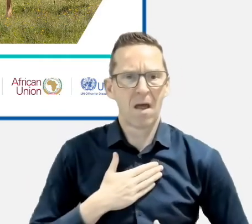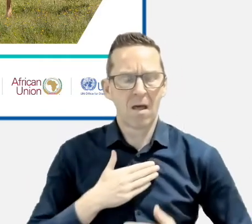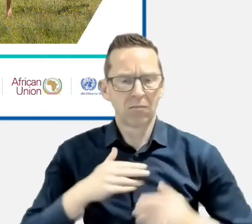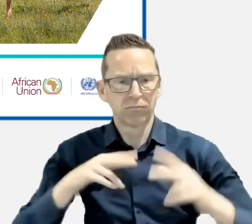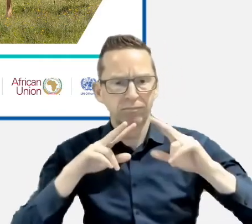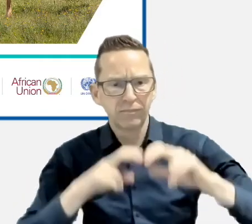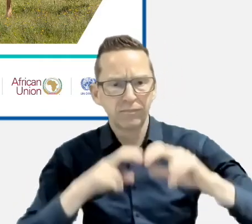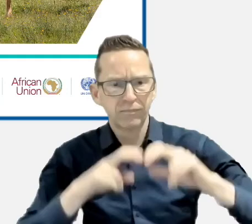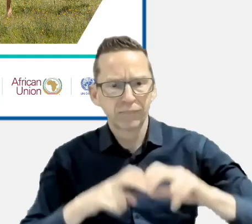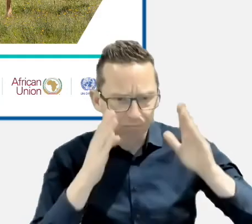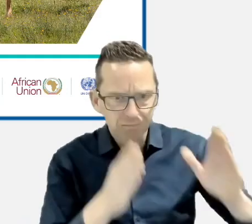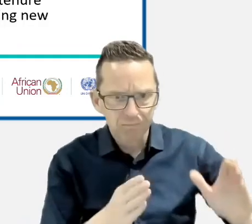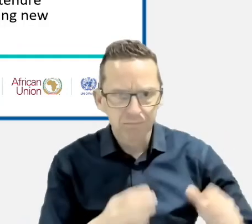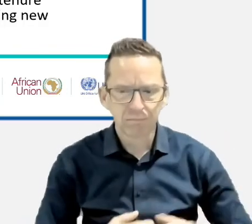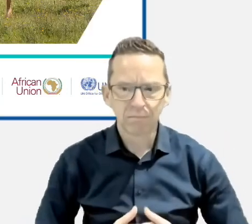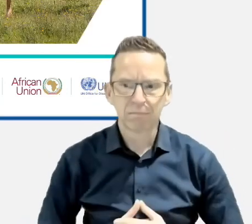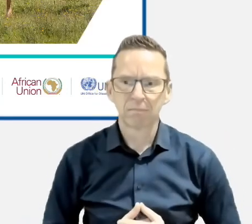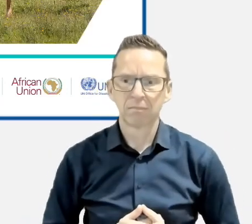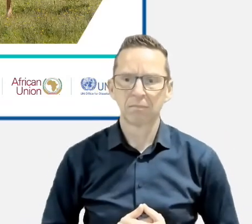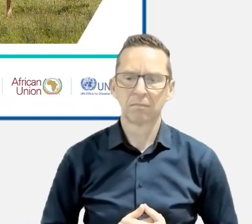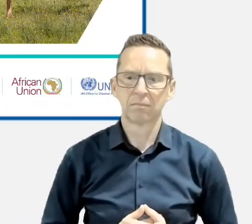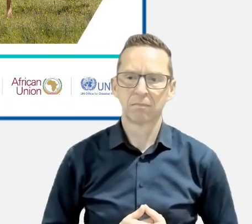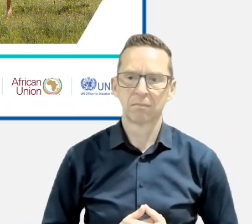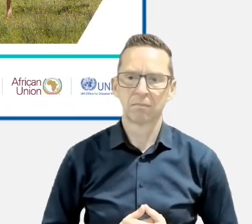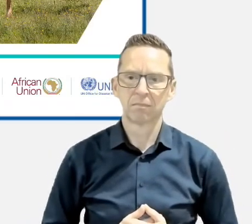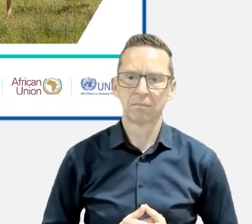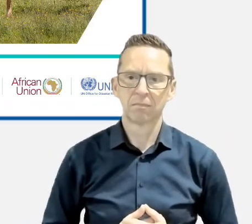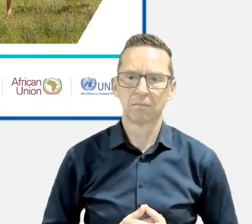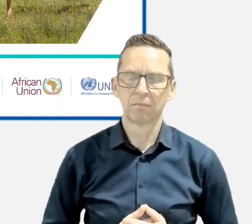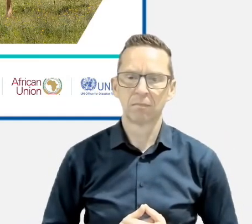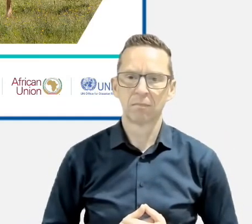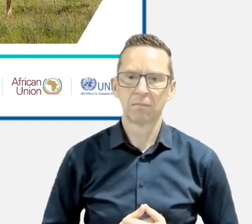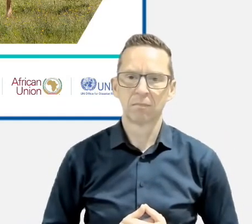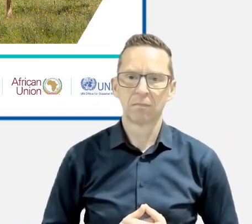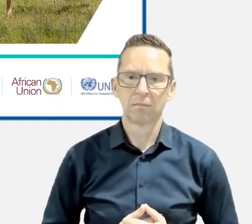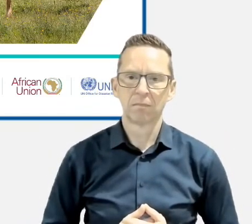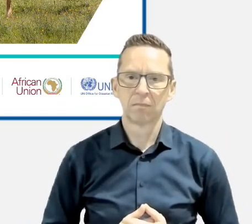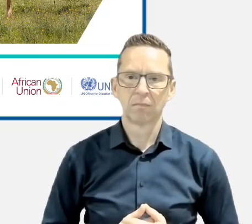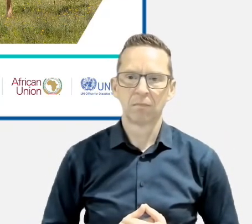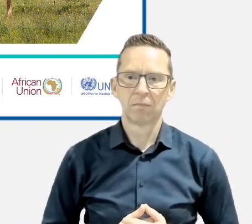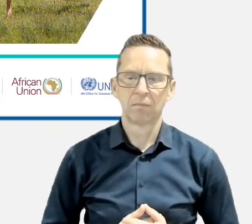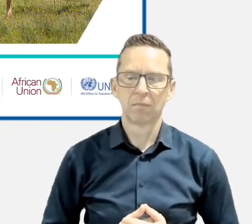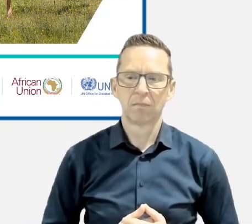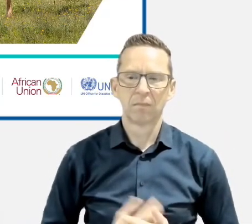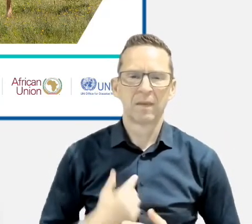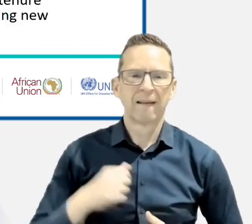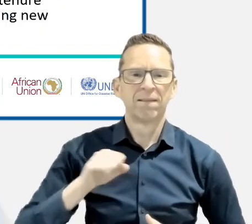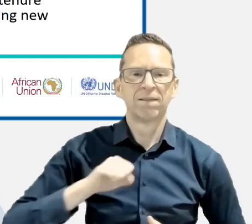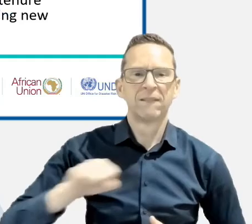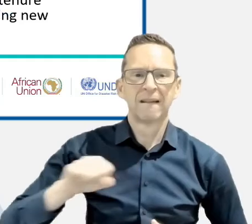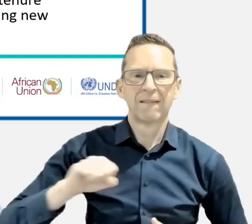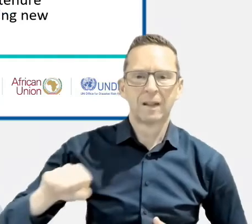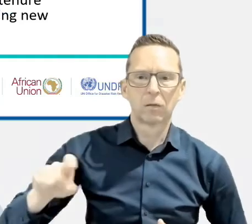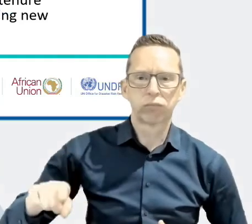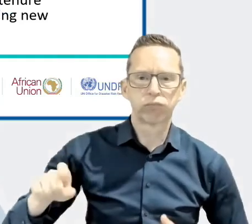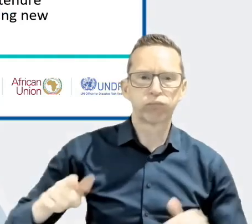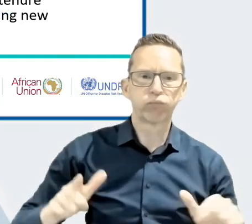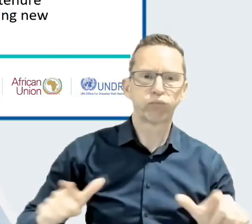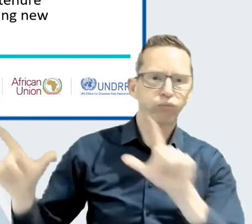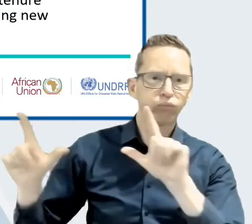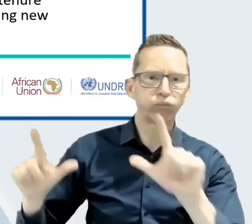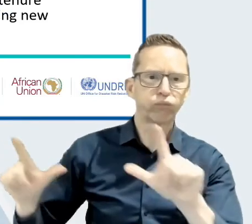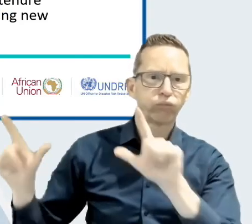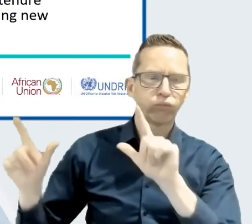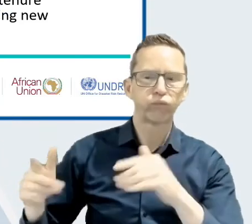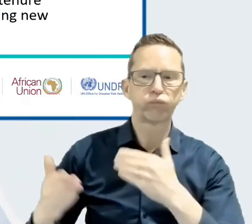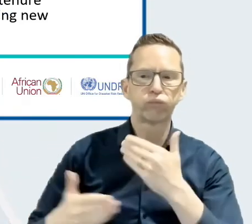sorry, it doesn't look as if I can advance the slides, but thank you. If we can just go to slide number 2.